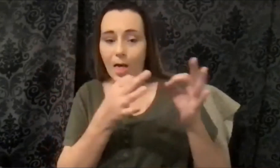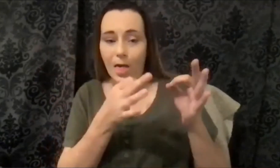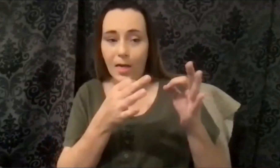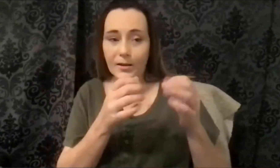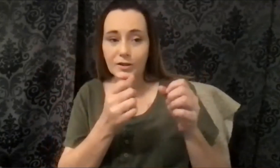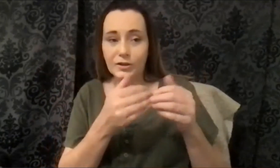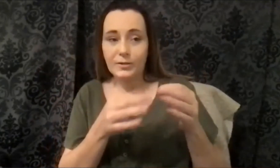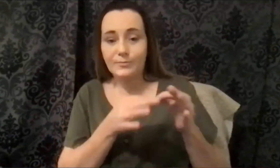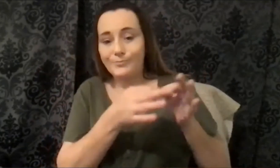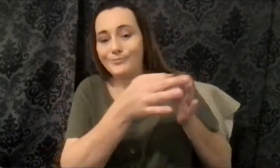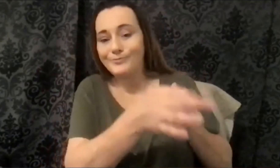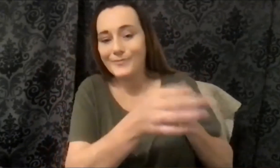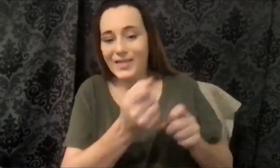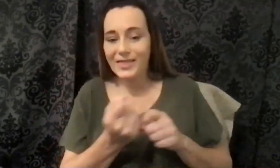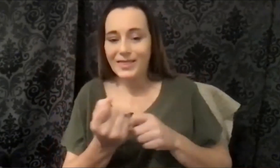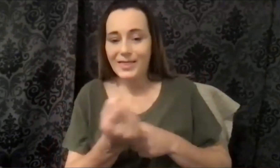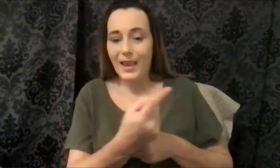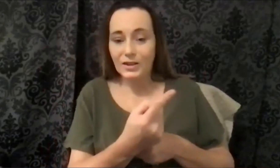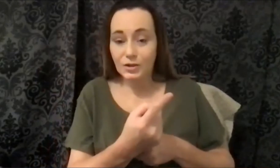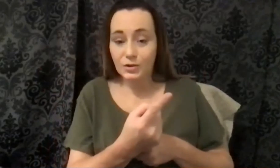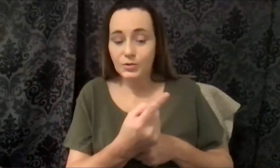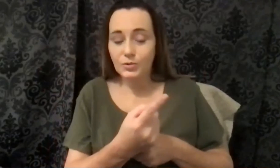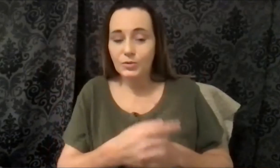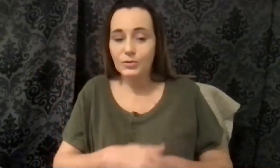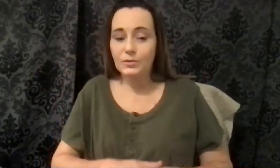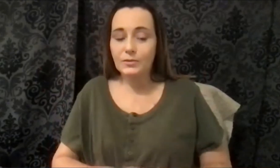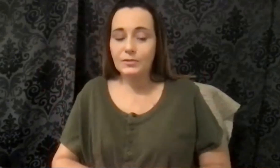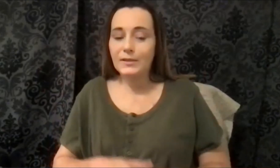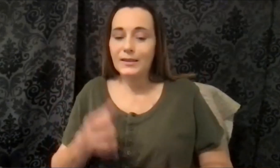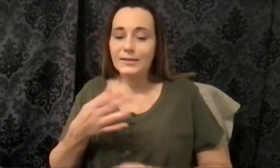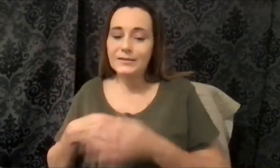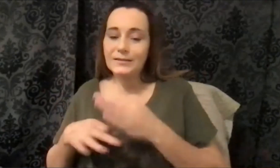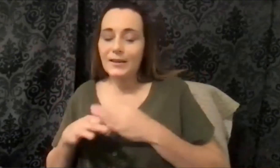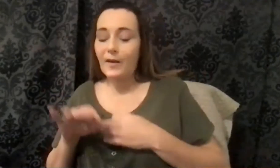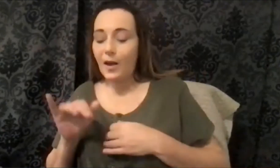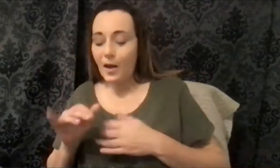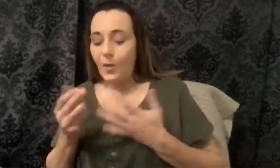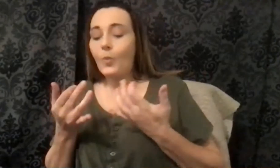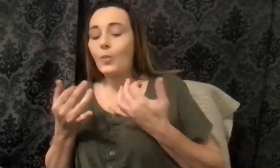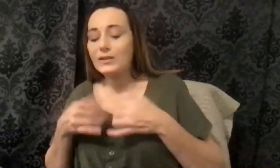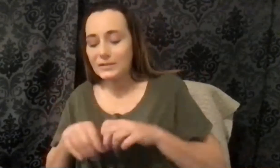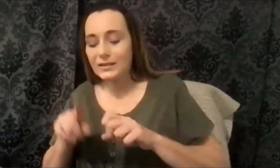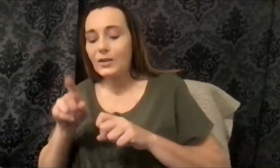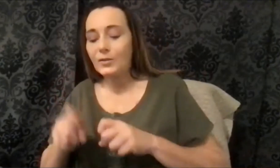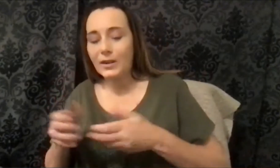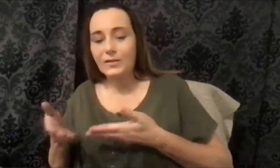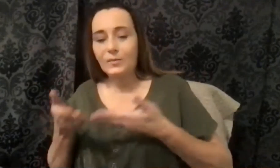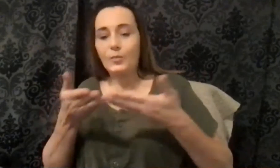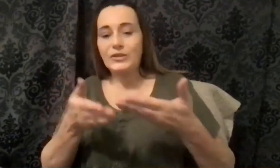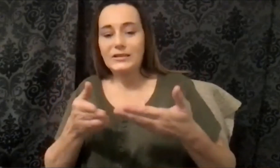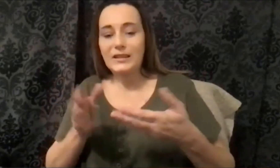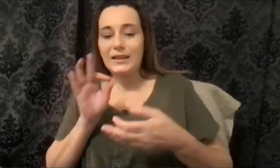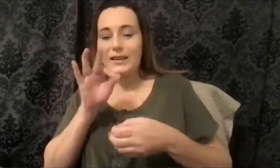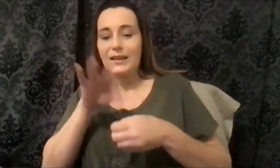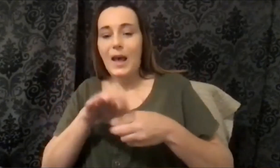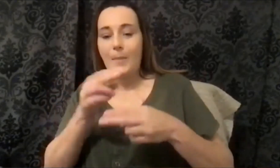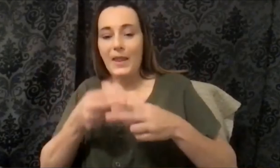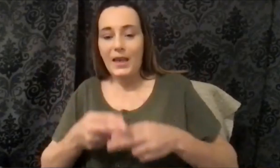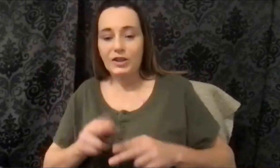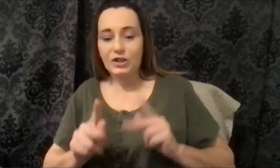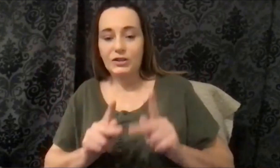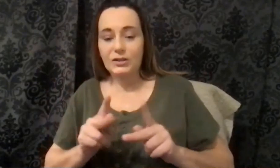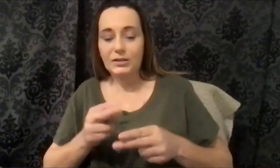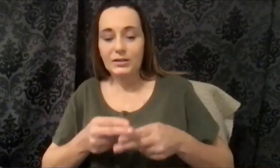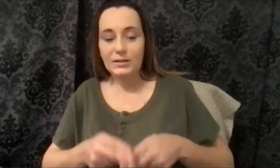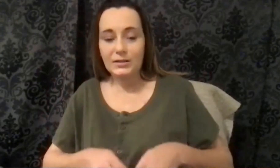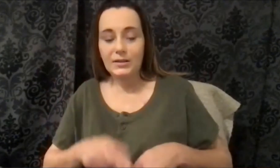year attitude, that rather than we still need to be presenting nominations to the conference for these